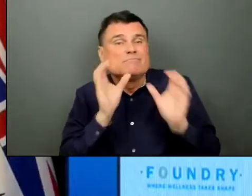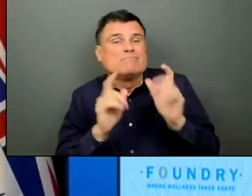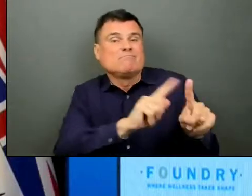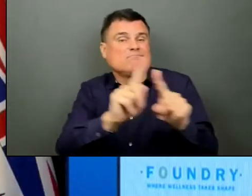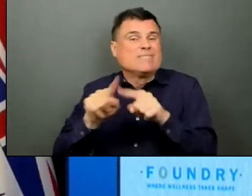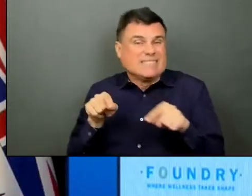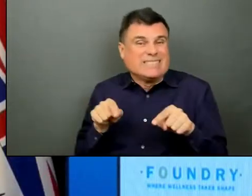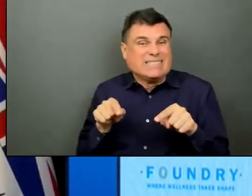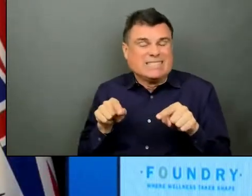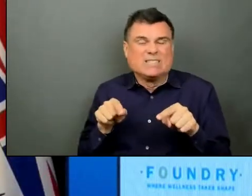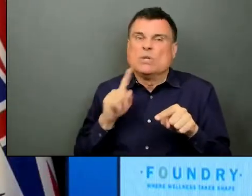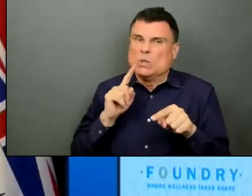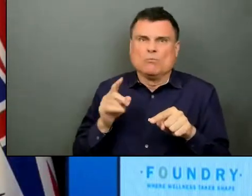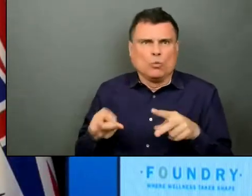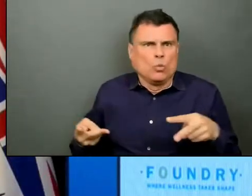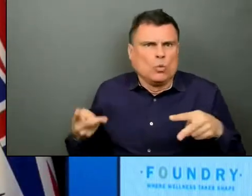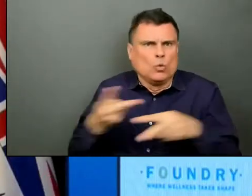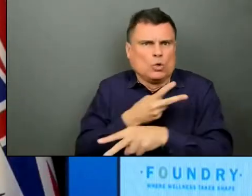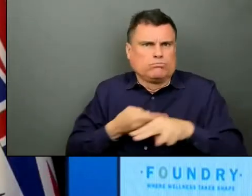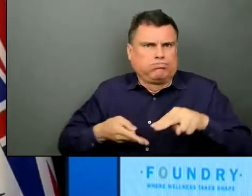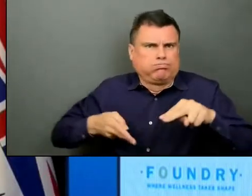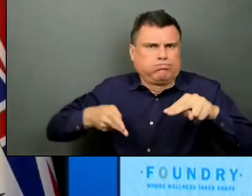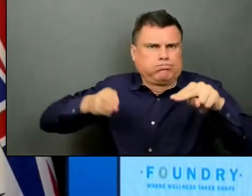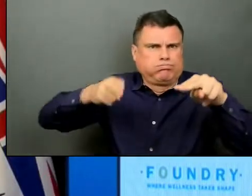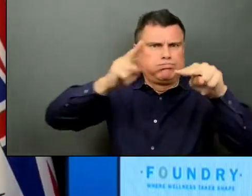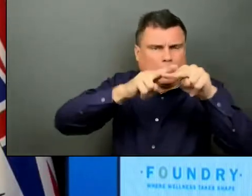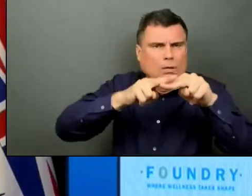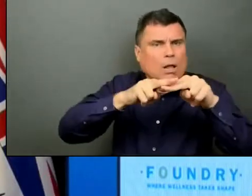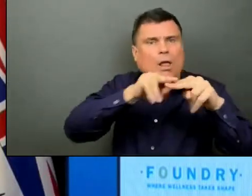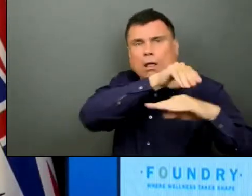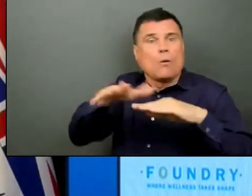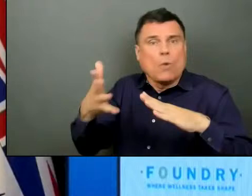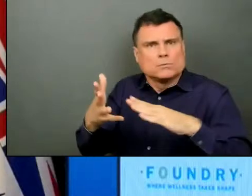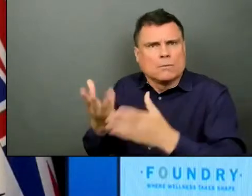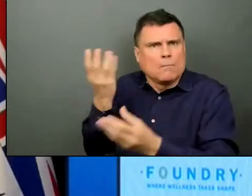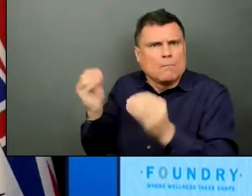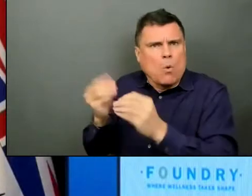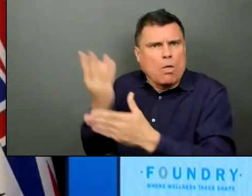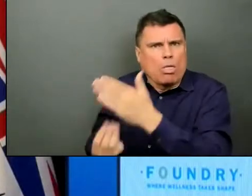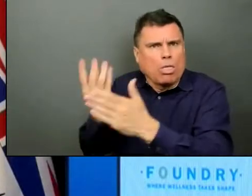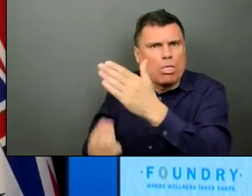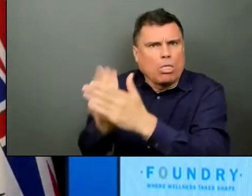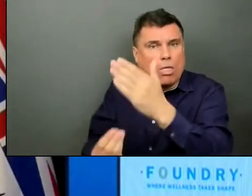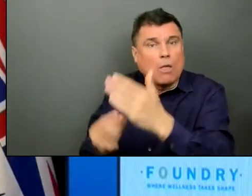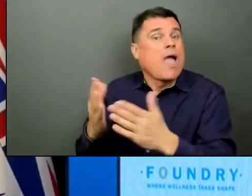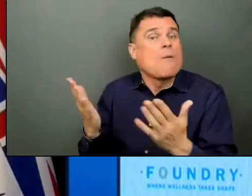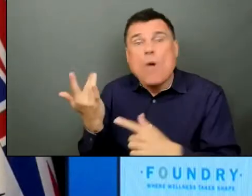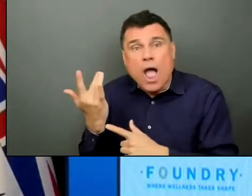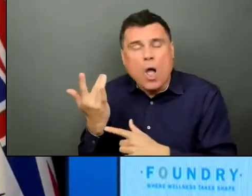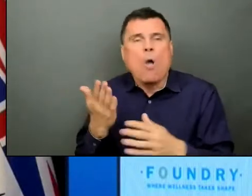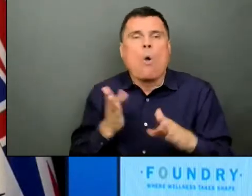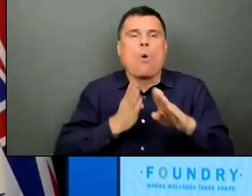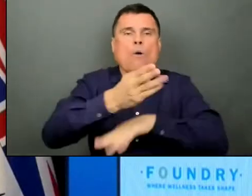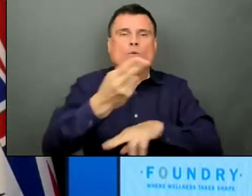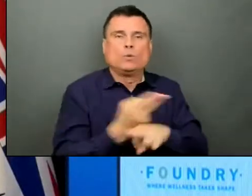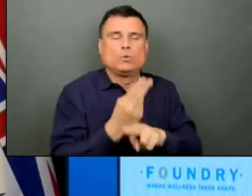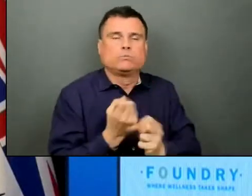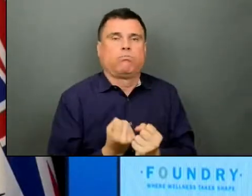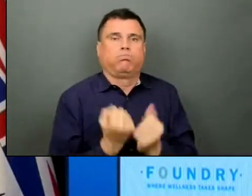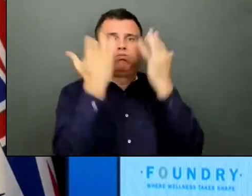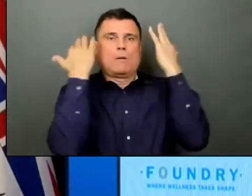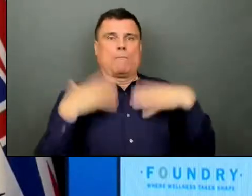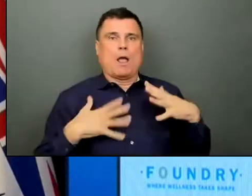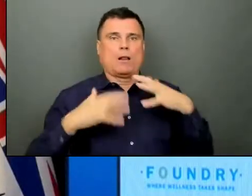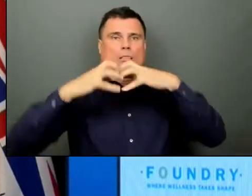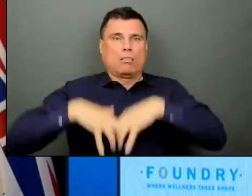It's been crucial for services to adapt so that youth and families can get the help that they need. Though we see their resiliency